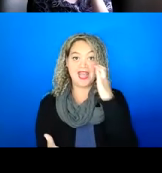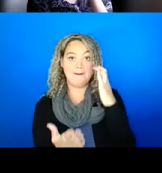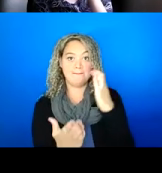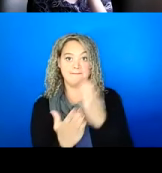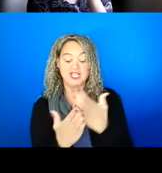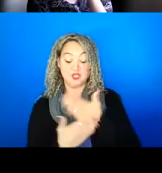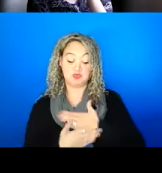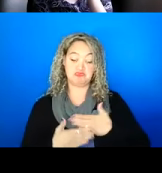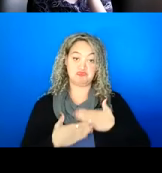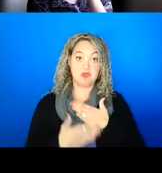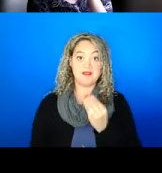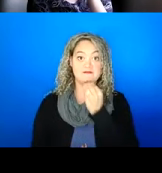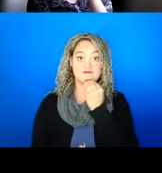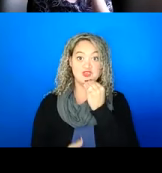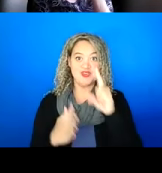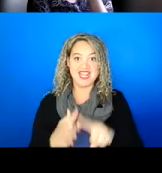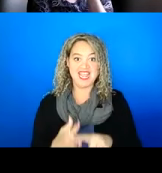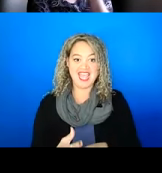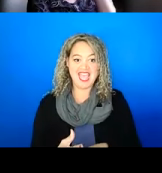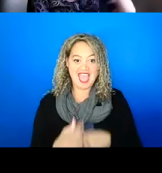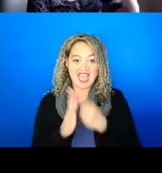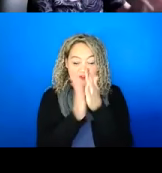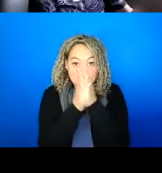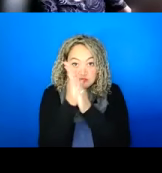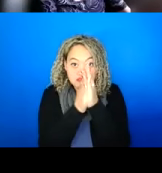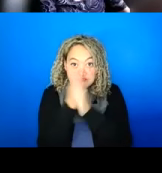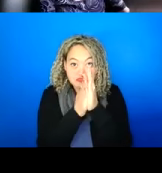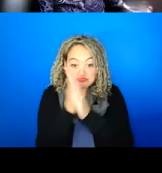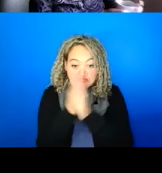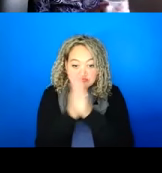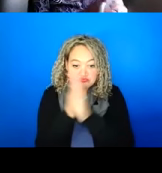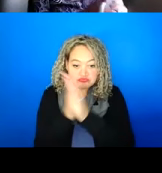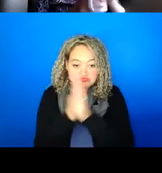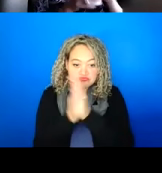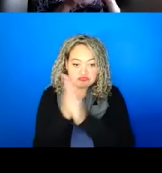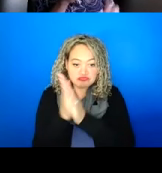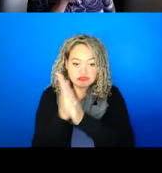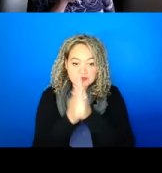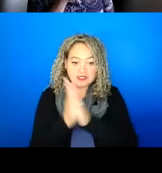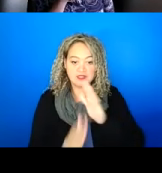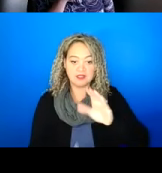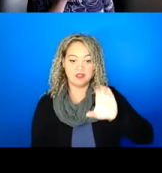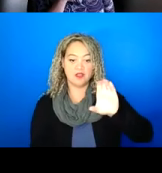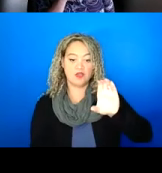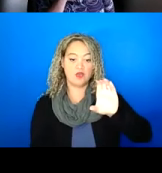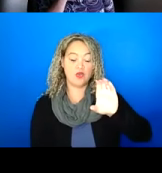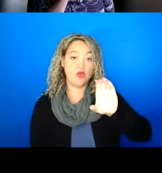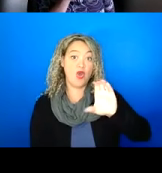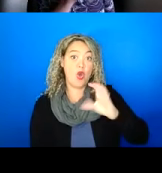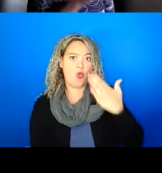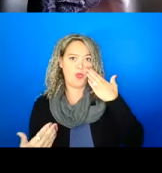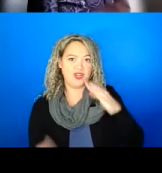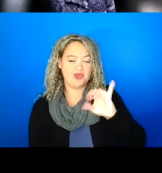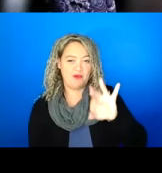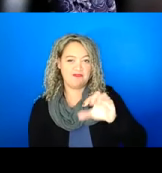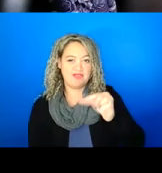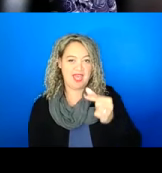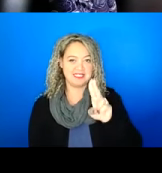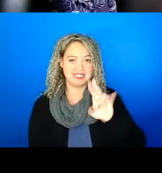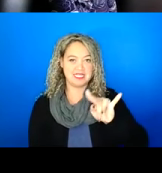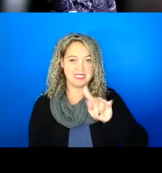foods activate gustatory cortices. The truth is, we had no idea if that's gustatory cortex. I mean, there